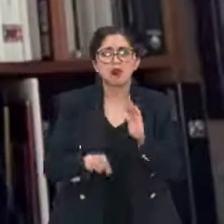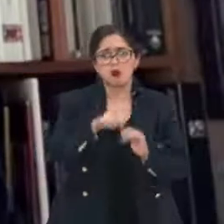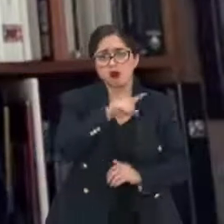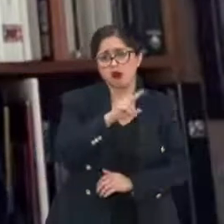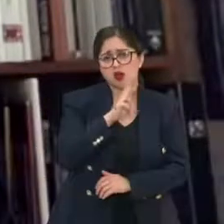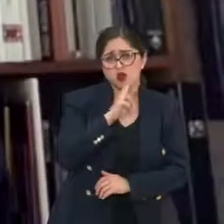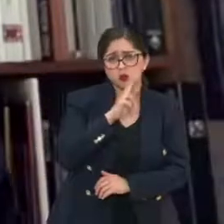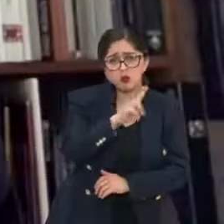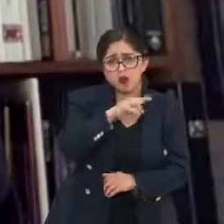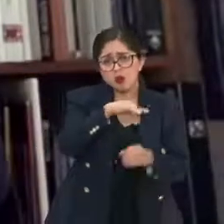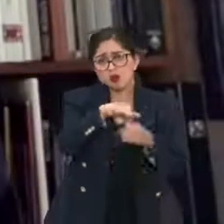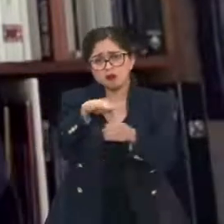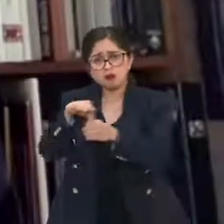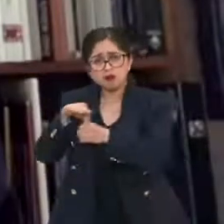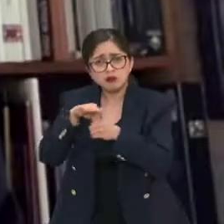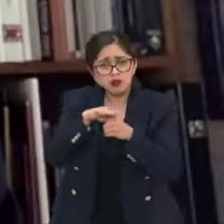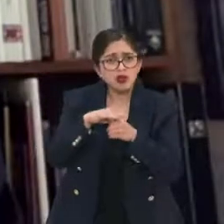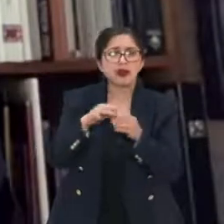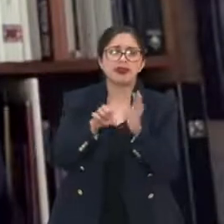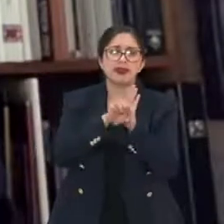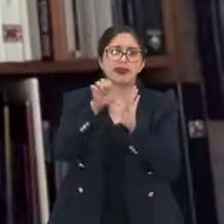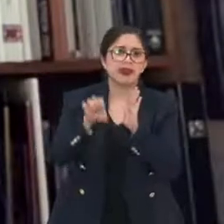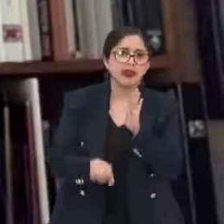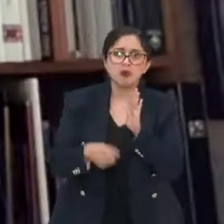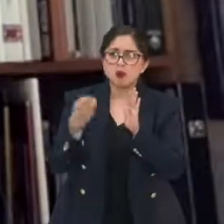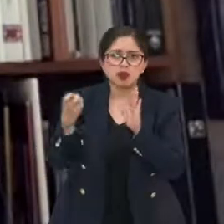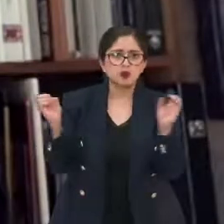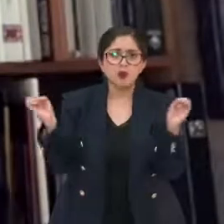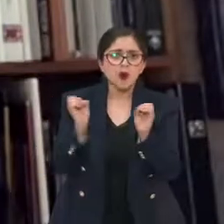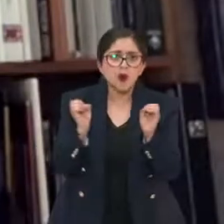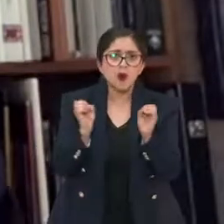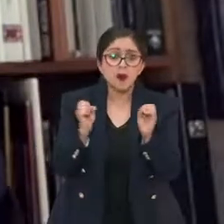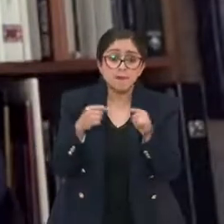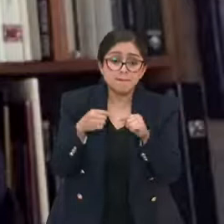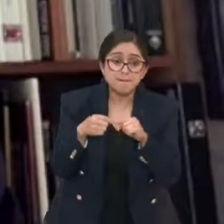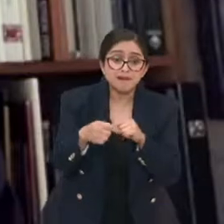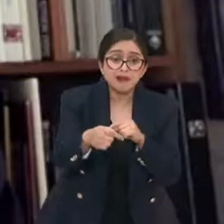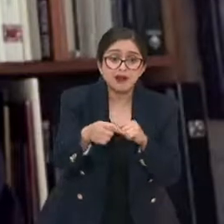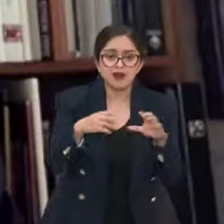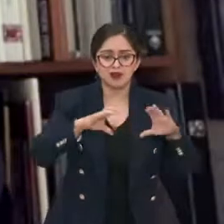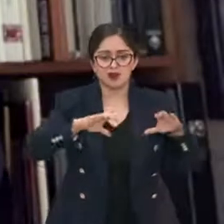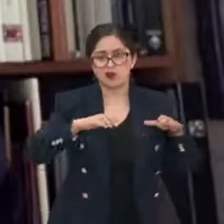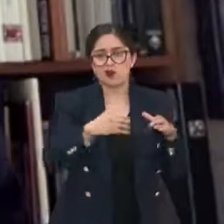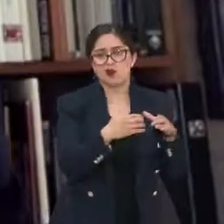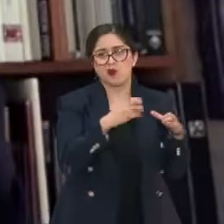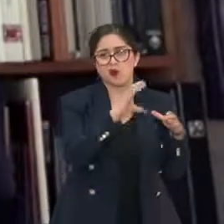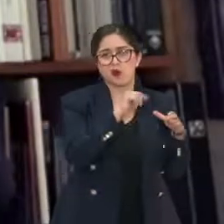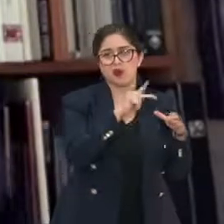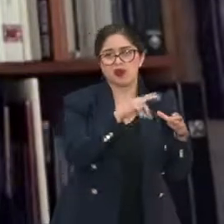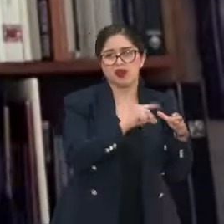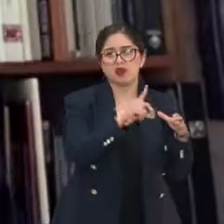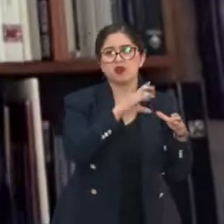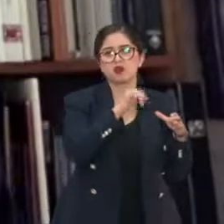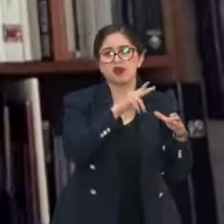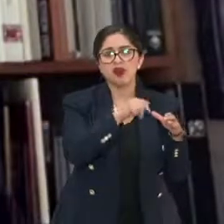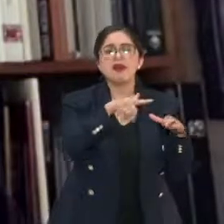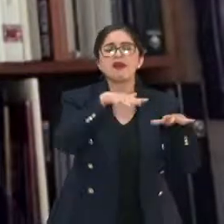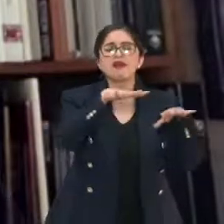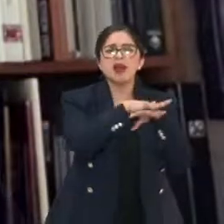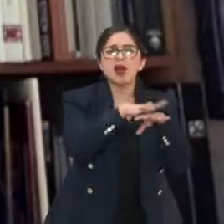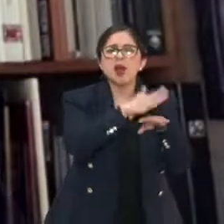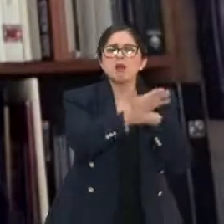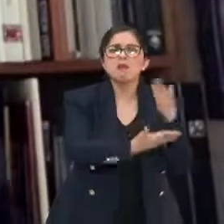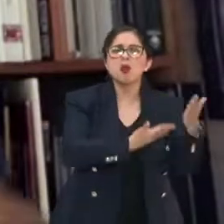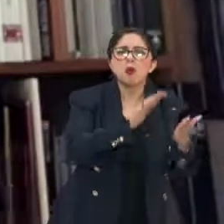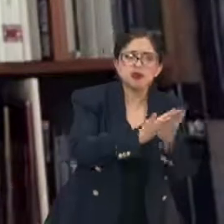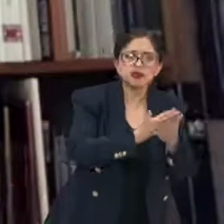The electoral result is a result that it's not setting aside the evidence that Comunidad Ciudadana represents